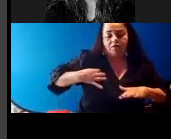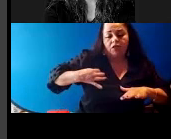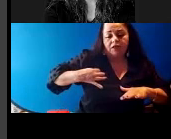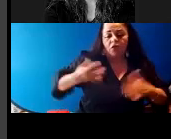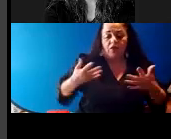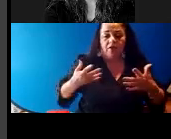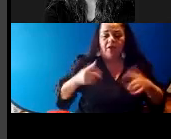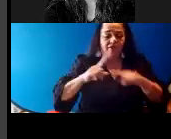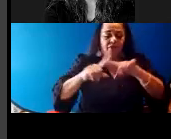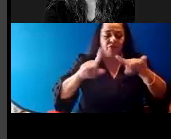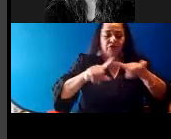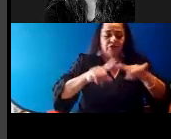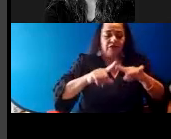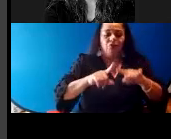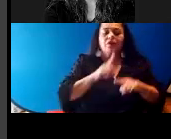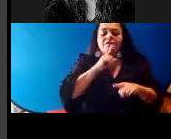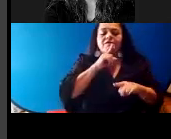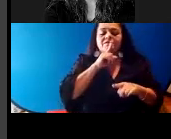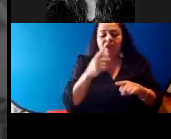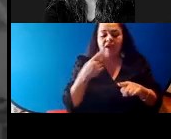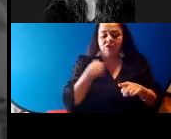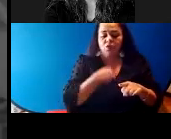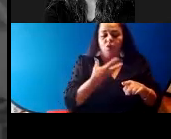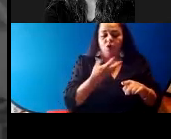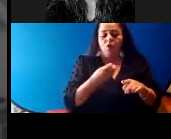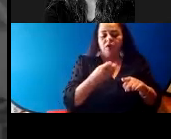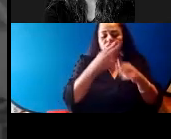just wanted to name those for you.